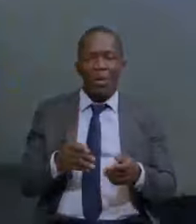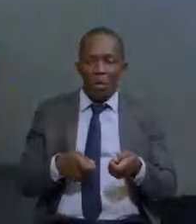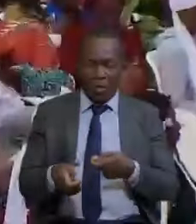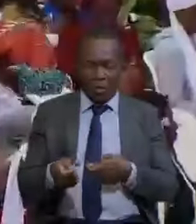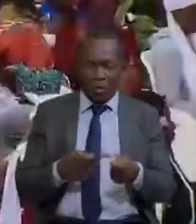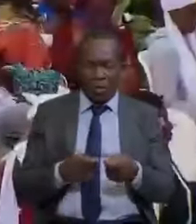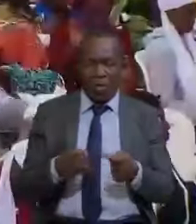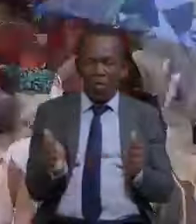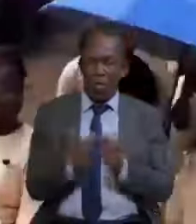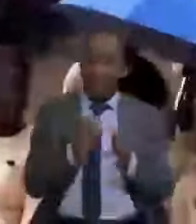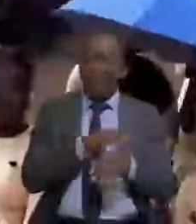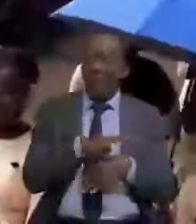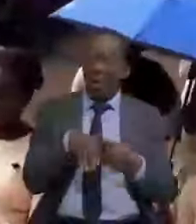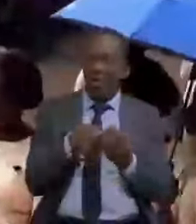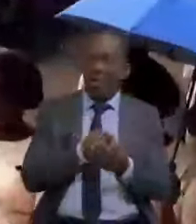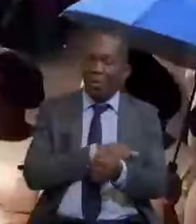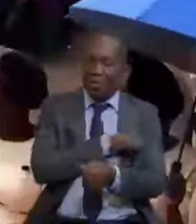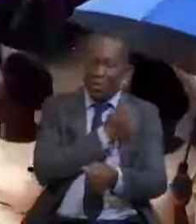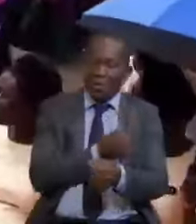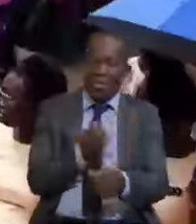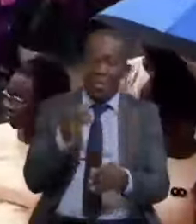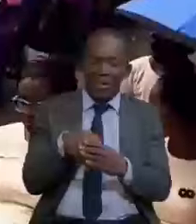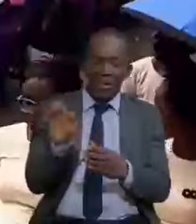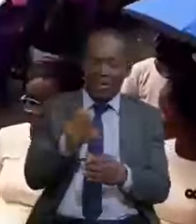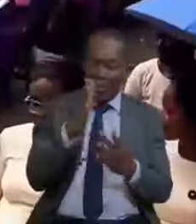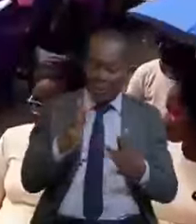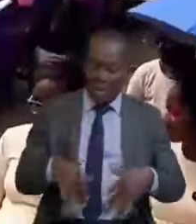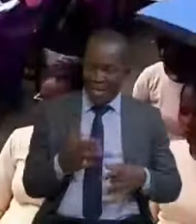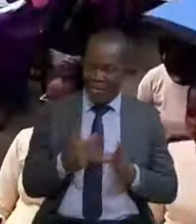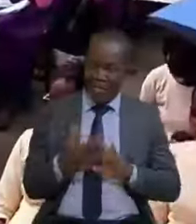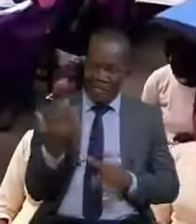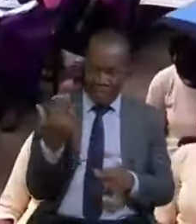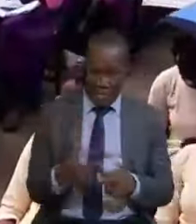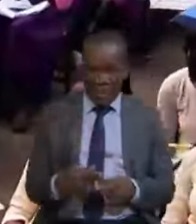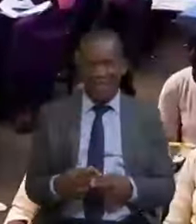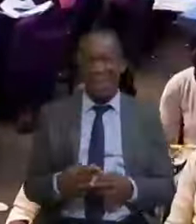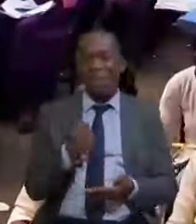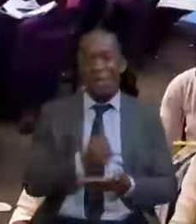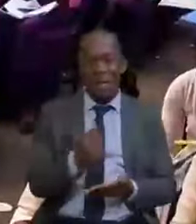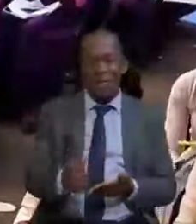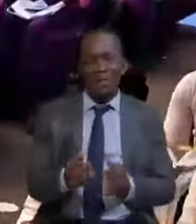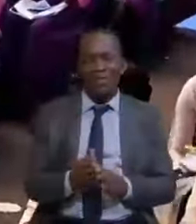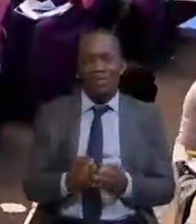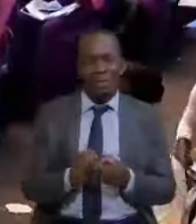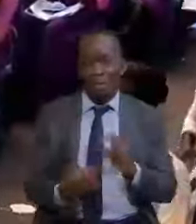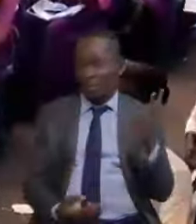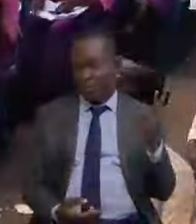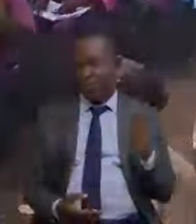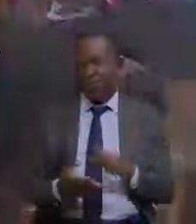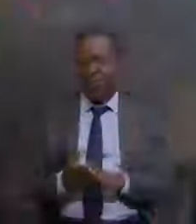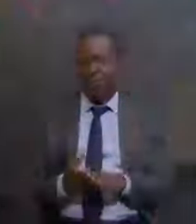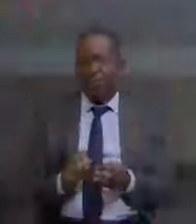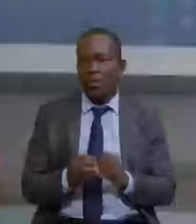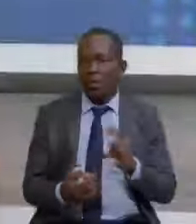life, even today, in Jesus' name. Number two now, number two, we're coming to